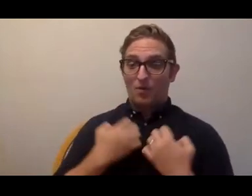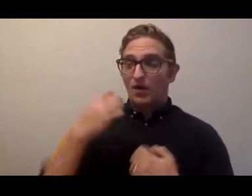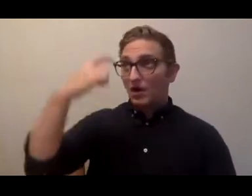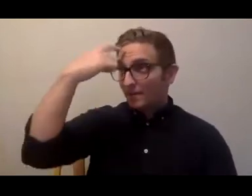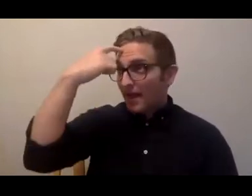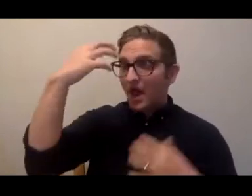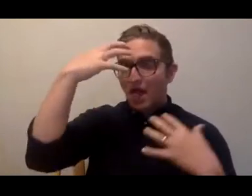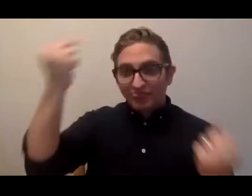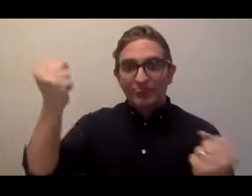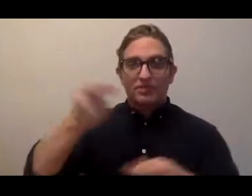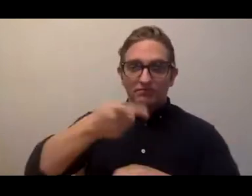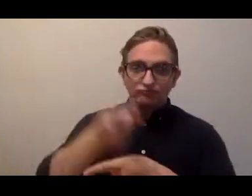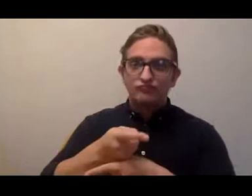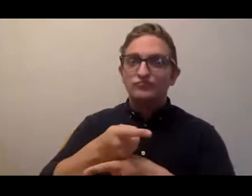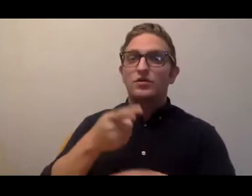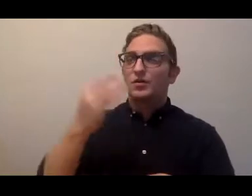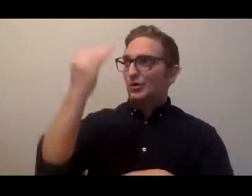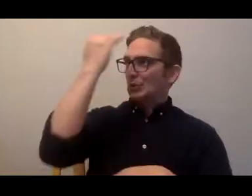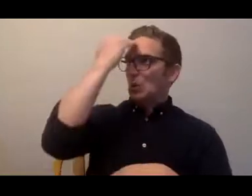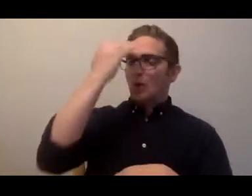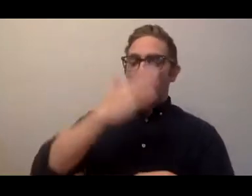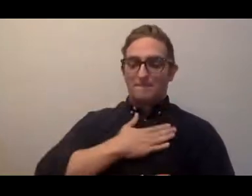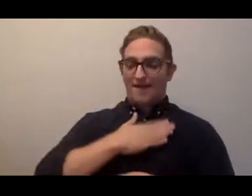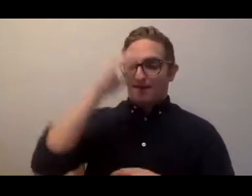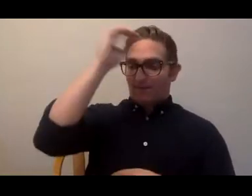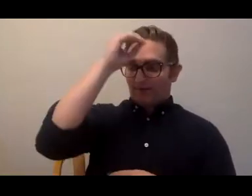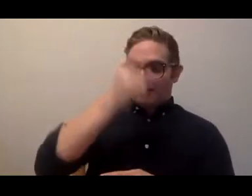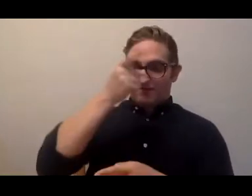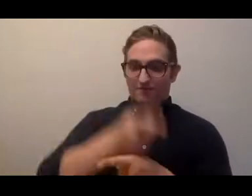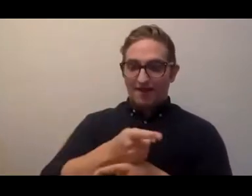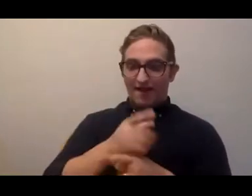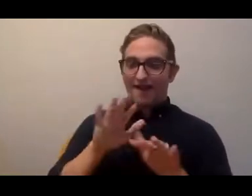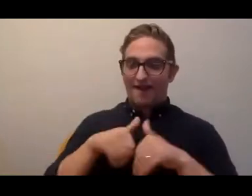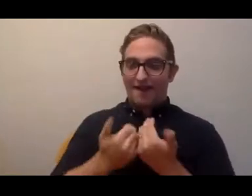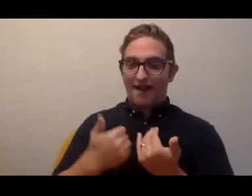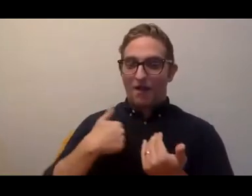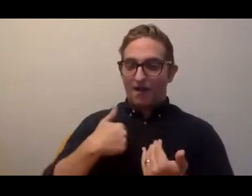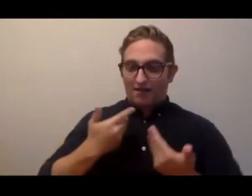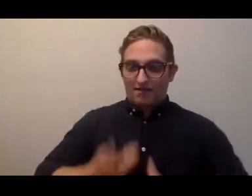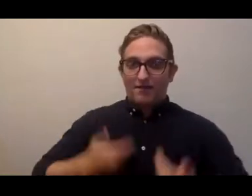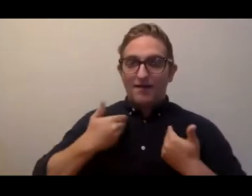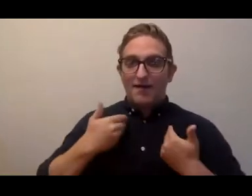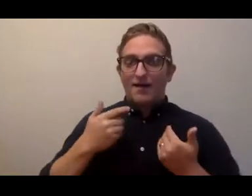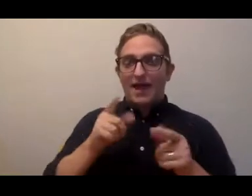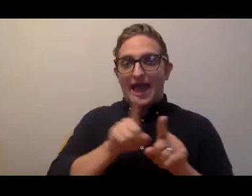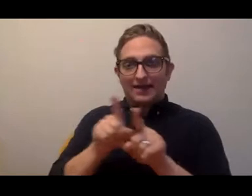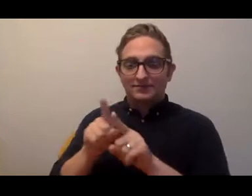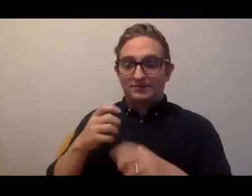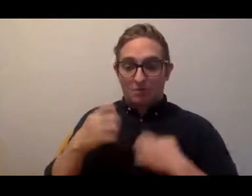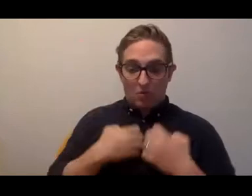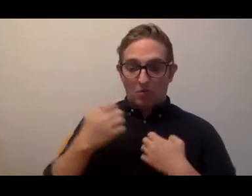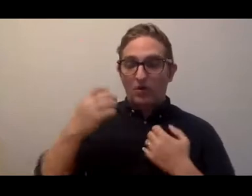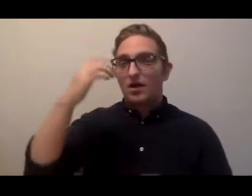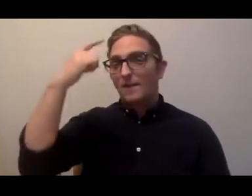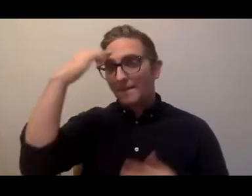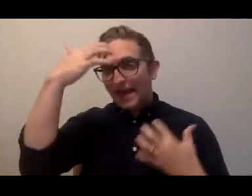healthy myself, or at least know where I am as it relates to my own mental and emotional stability, right? Mm-hmm.